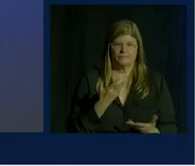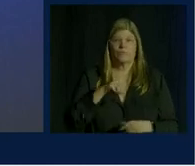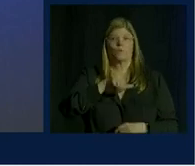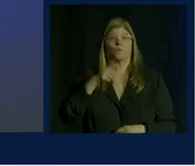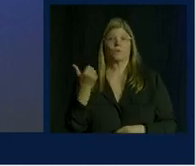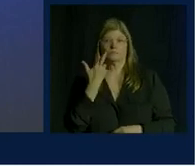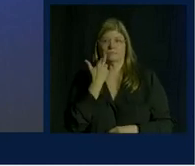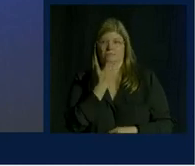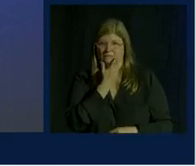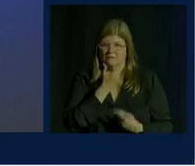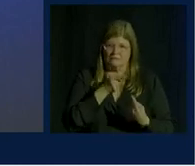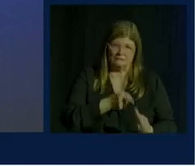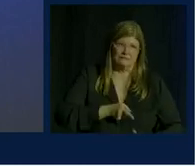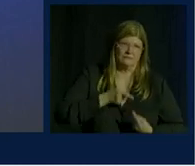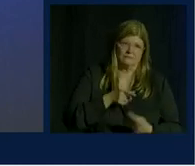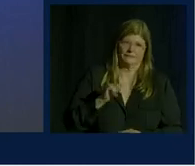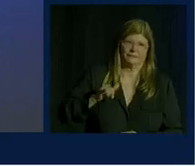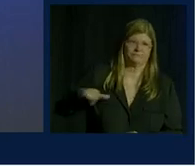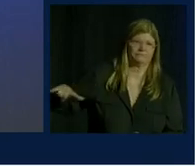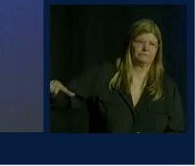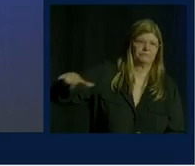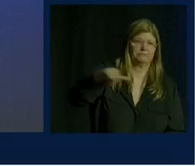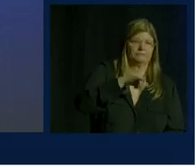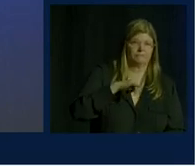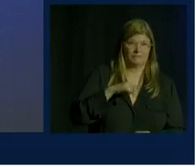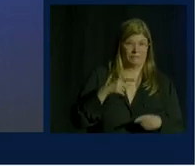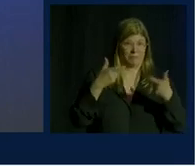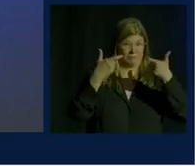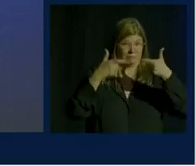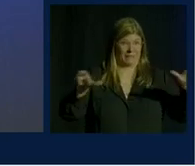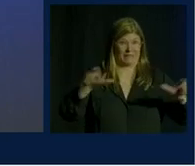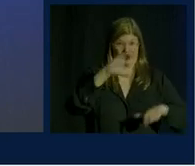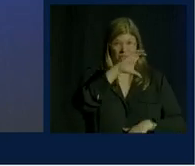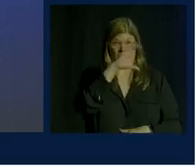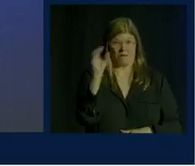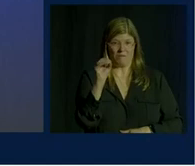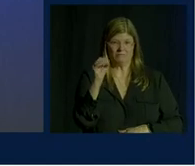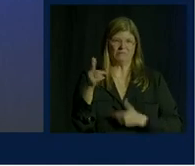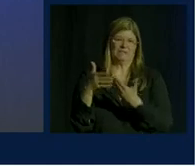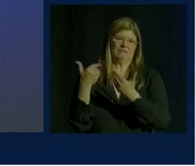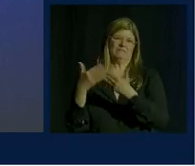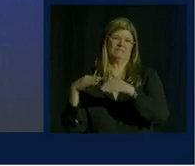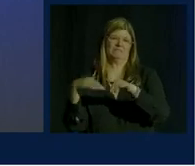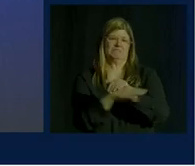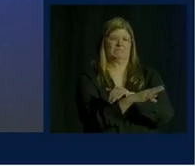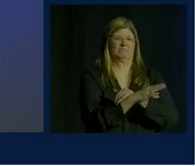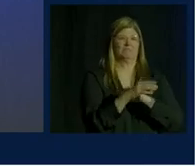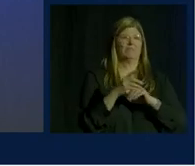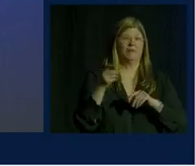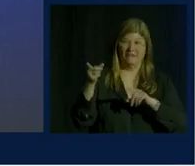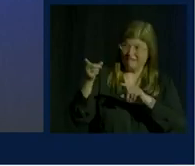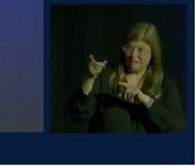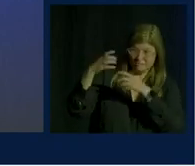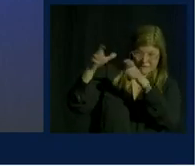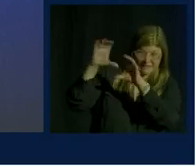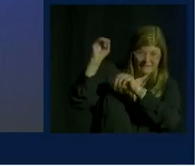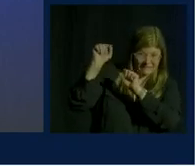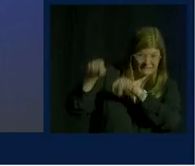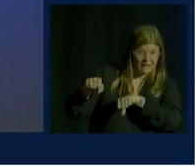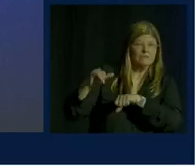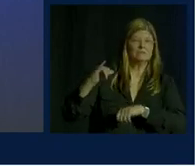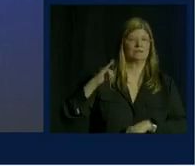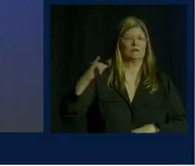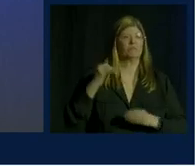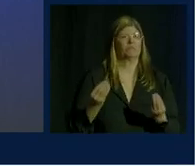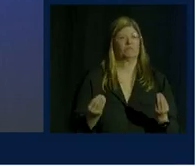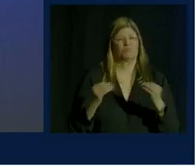up with the idea that if the big guys can do it, we can do this locally, we can keep more dollars here locally, and we can do it more responsibly. So we launched